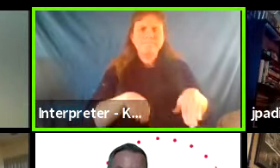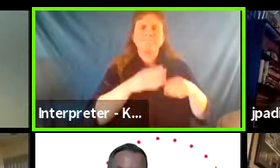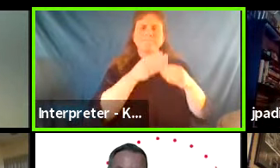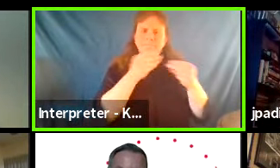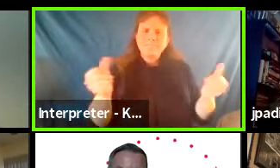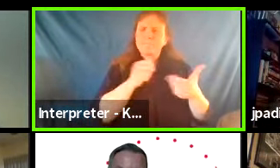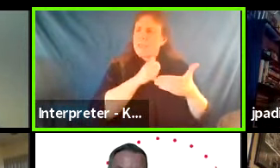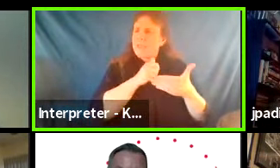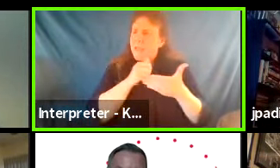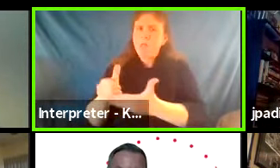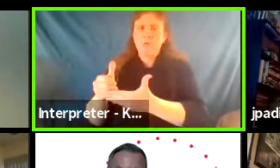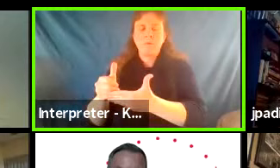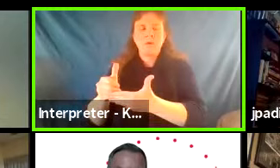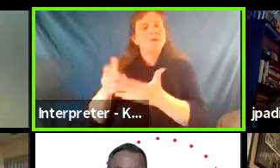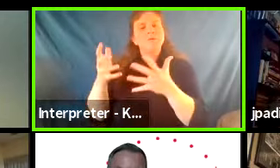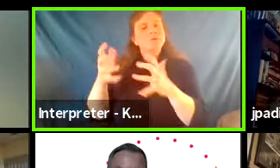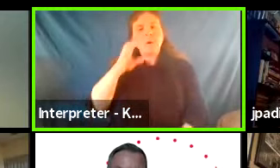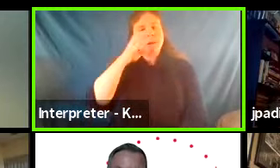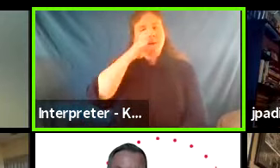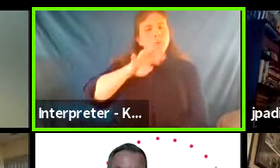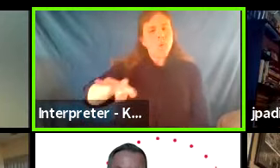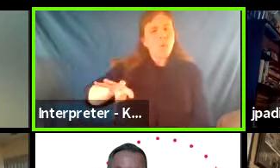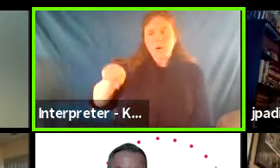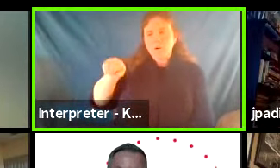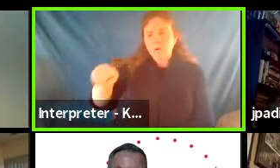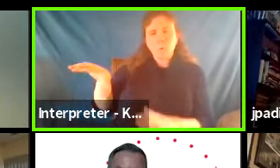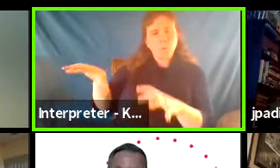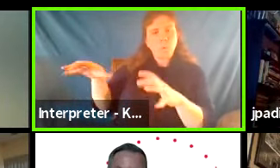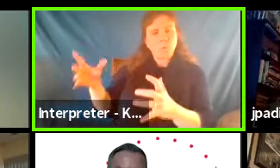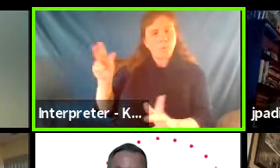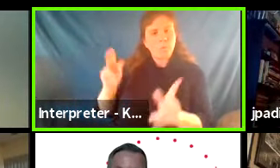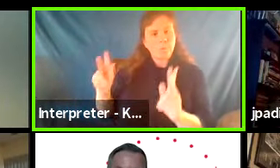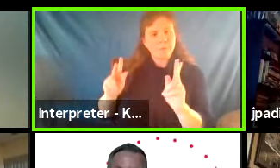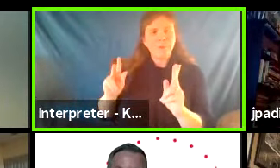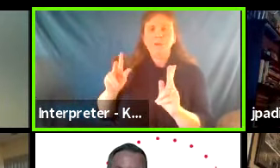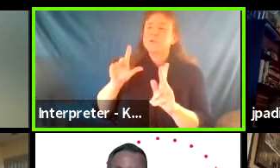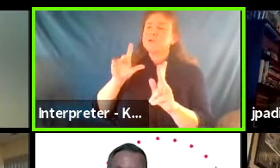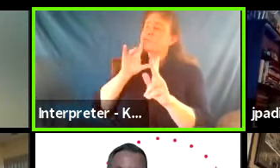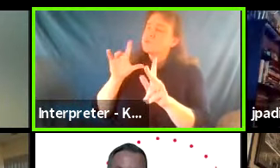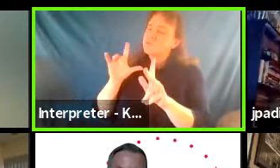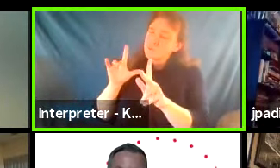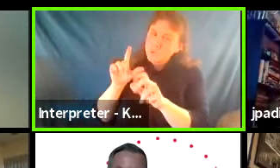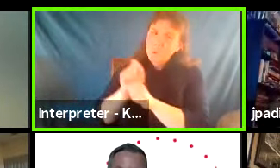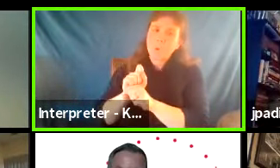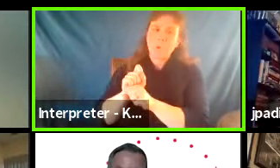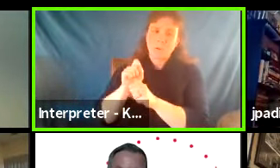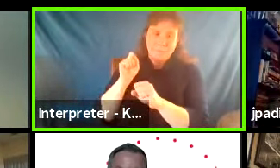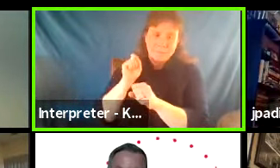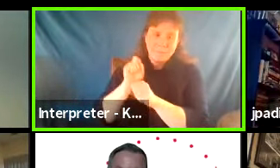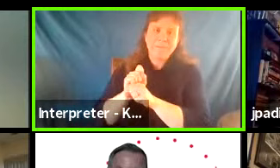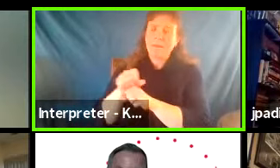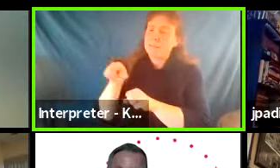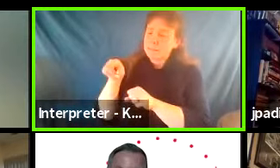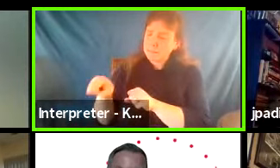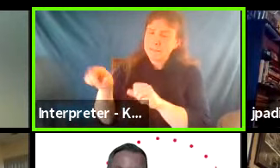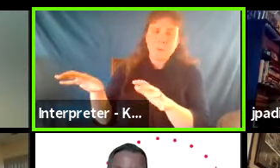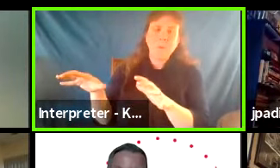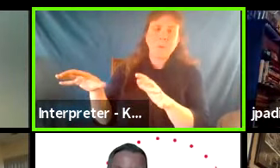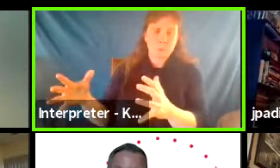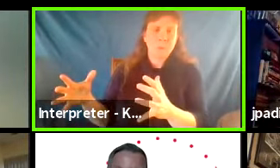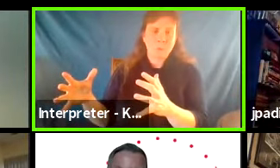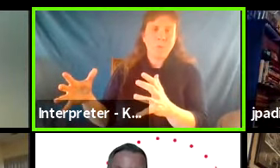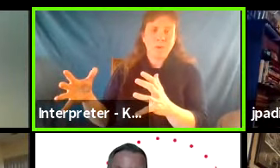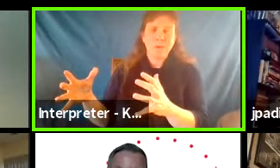ignore the fact that we have individuals who truly are I think